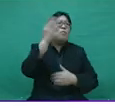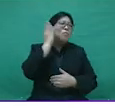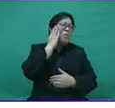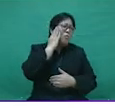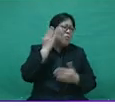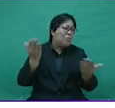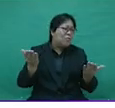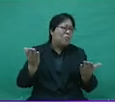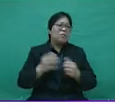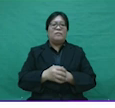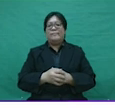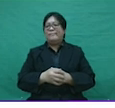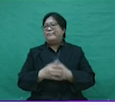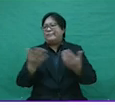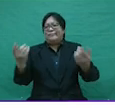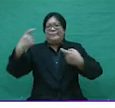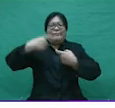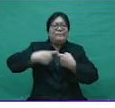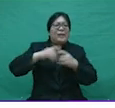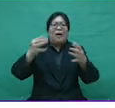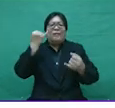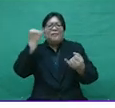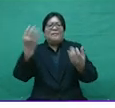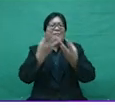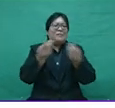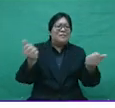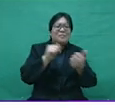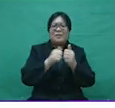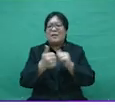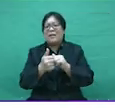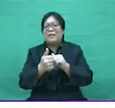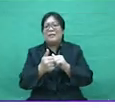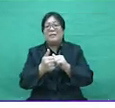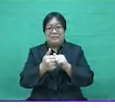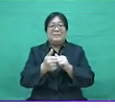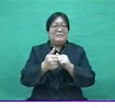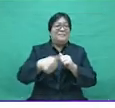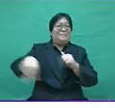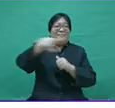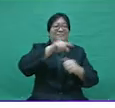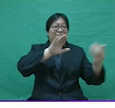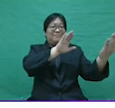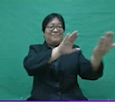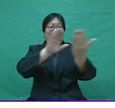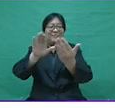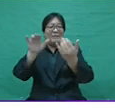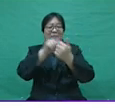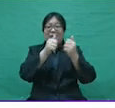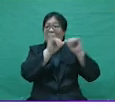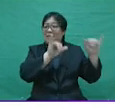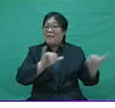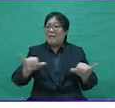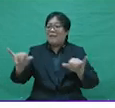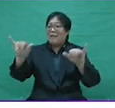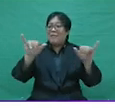know in regard of solutions if we are facing these and that kind of